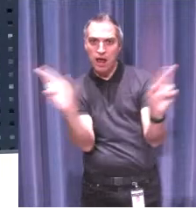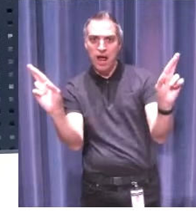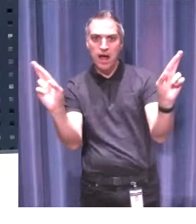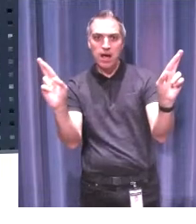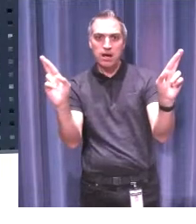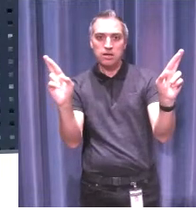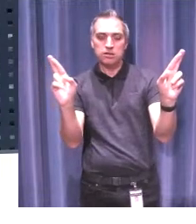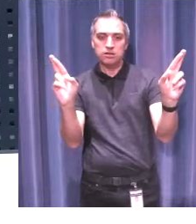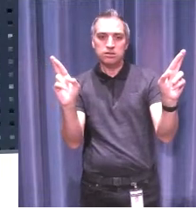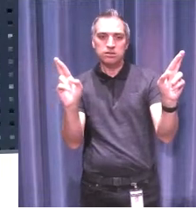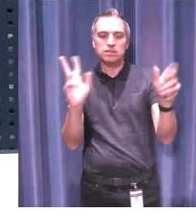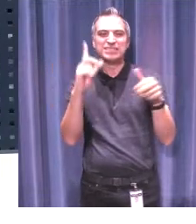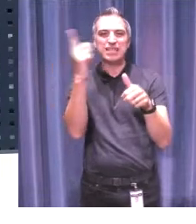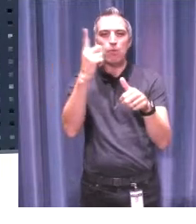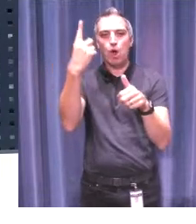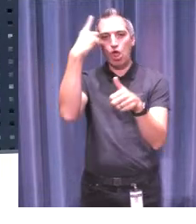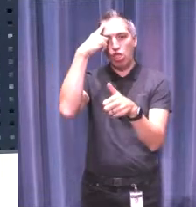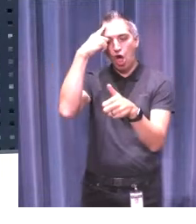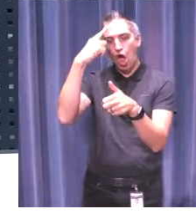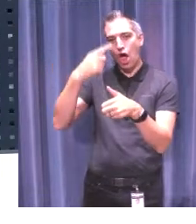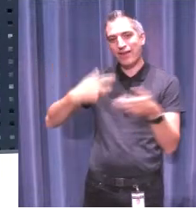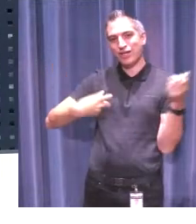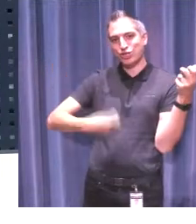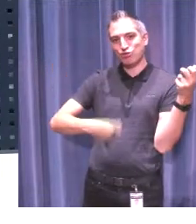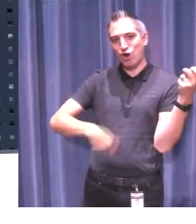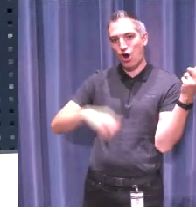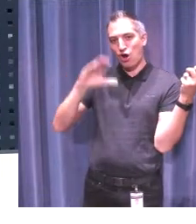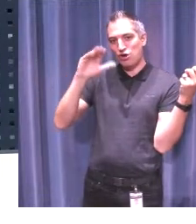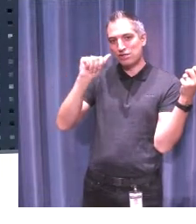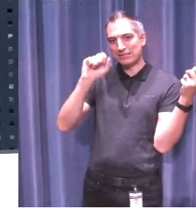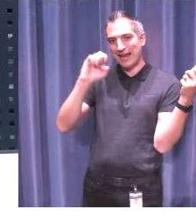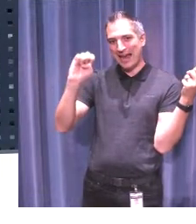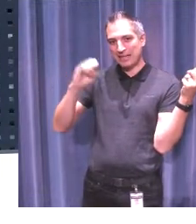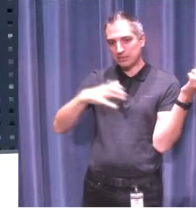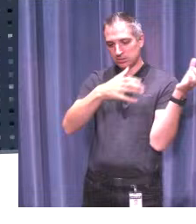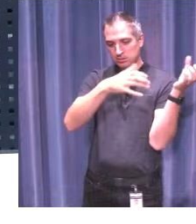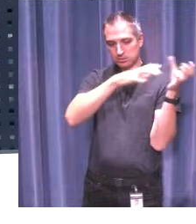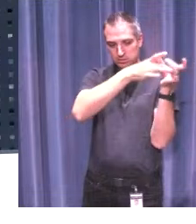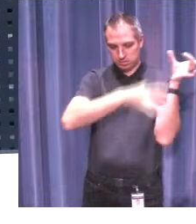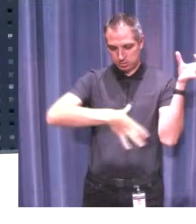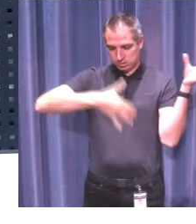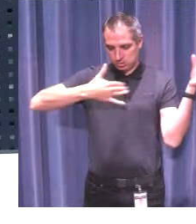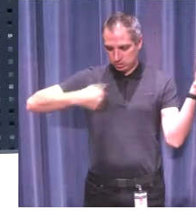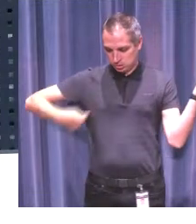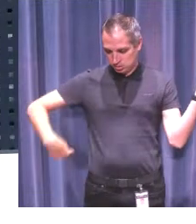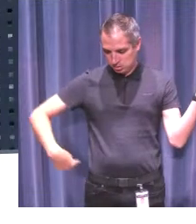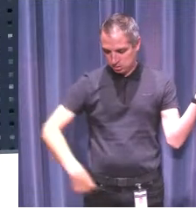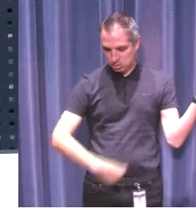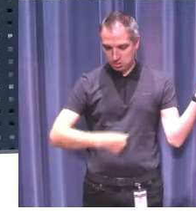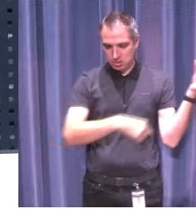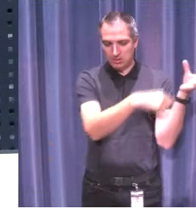somebody mistook a guitar case for a gun, and